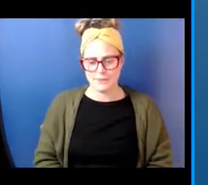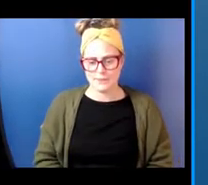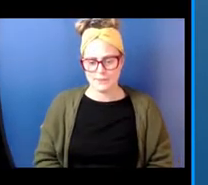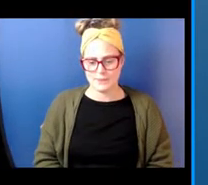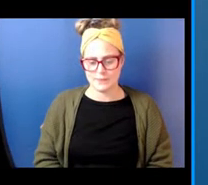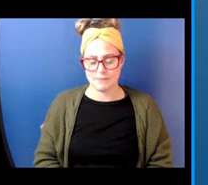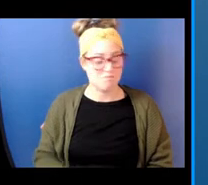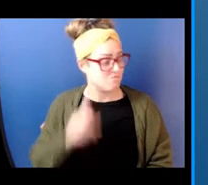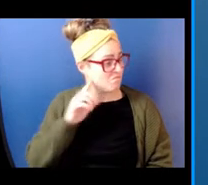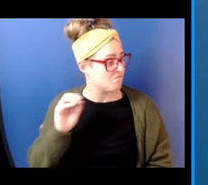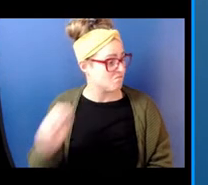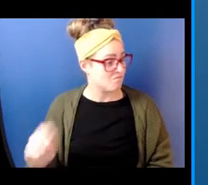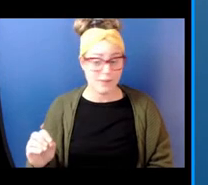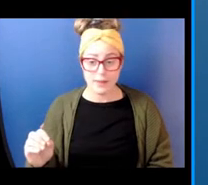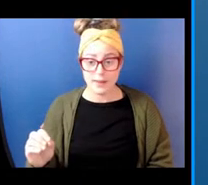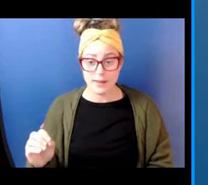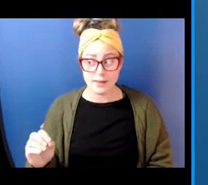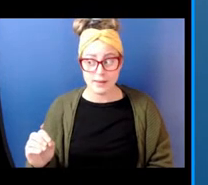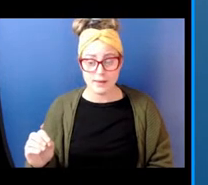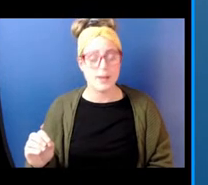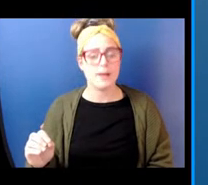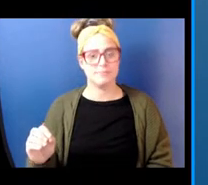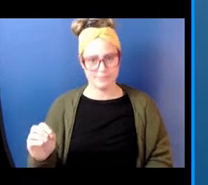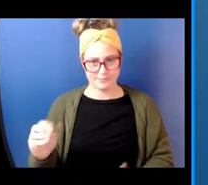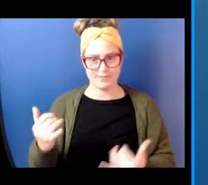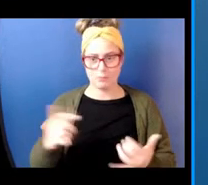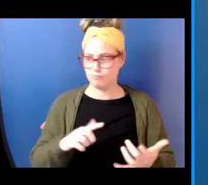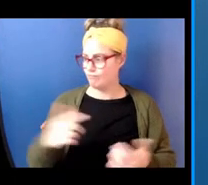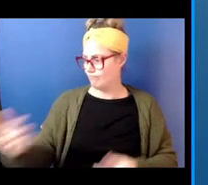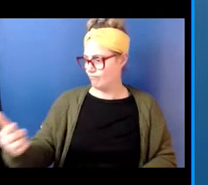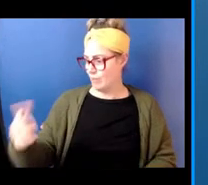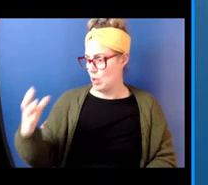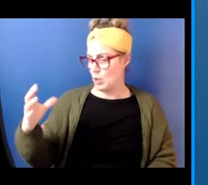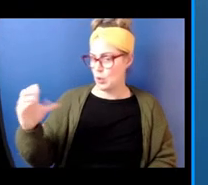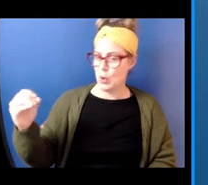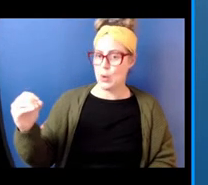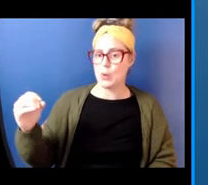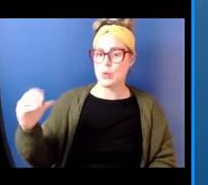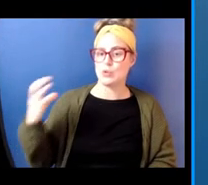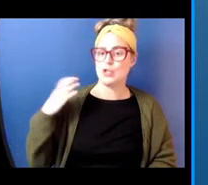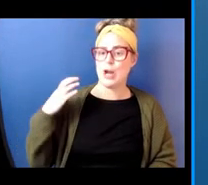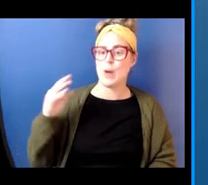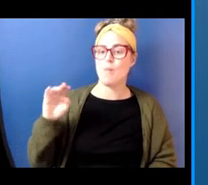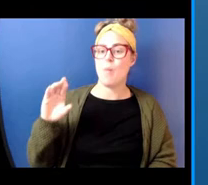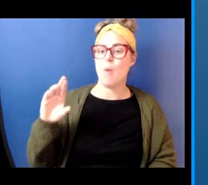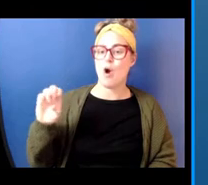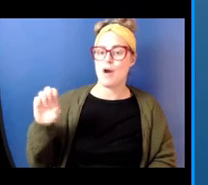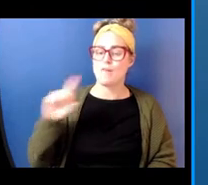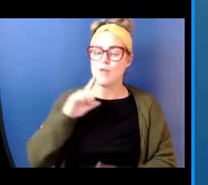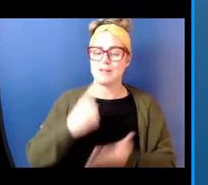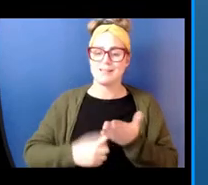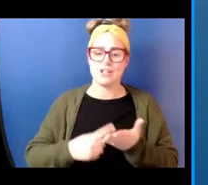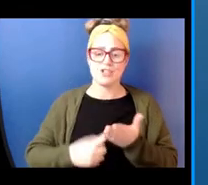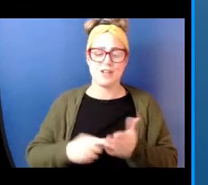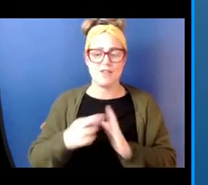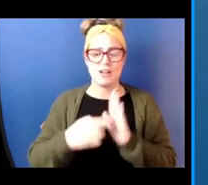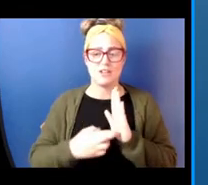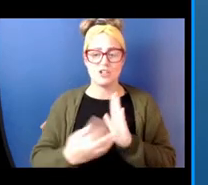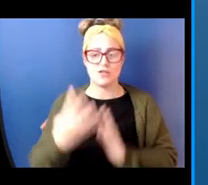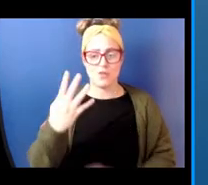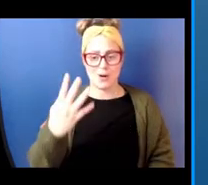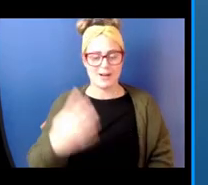hearing none I will move back to co-chair Moore for a discussion of Regulation four